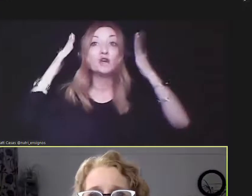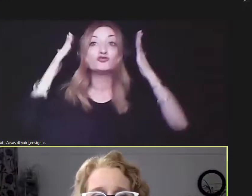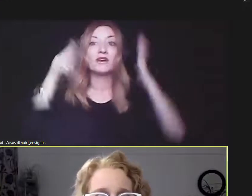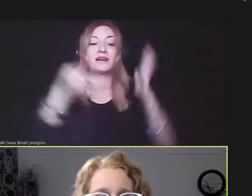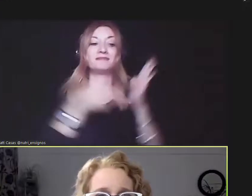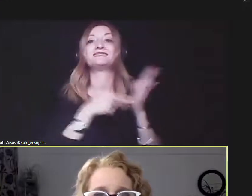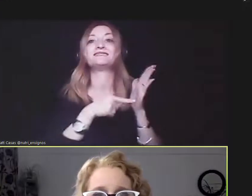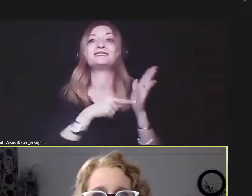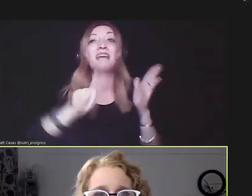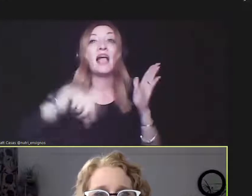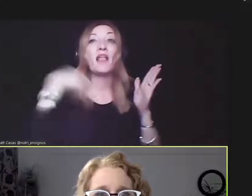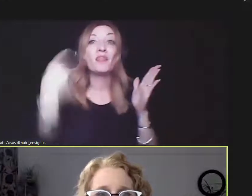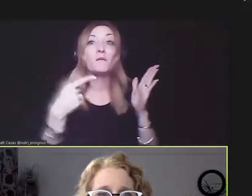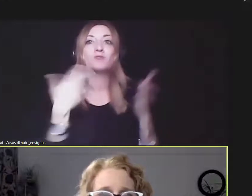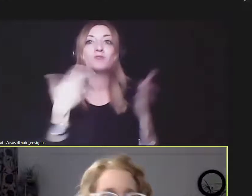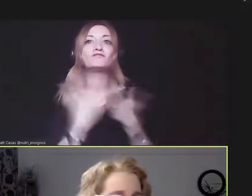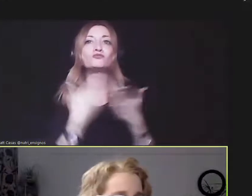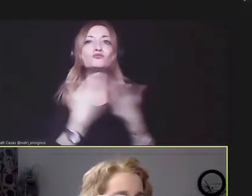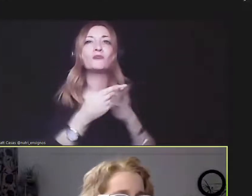daily routine.